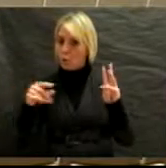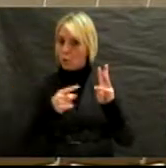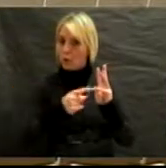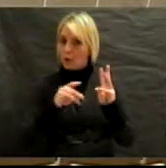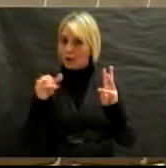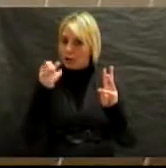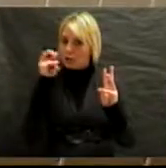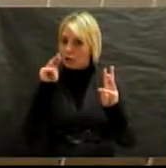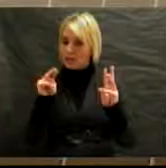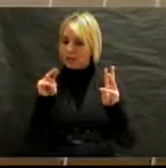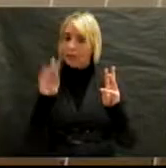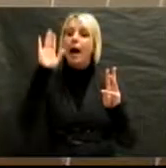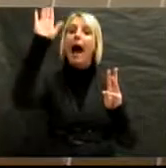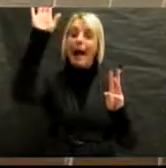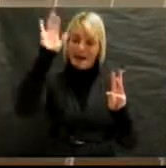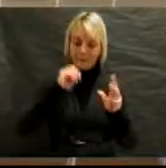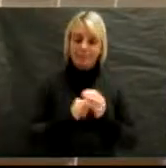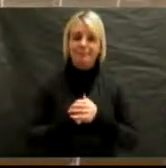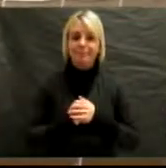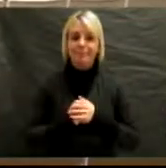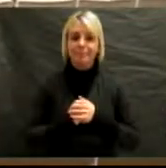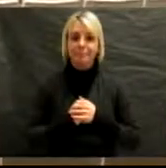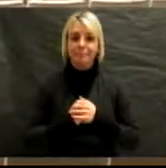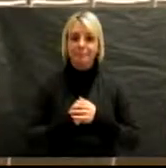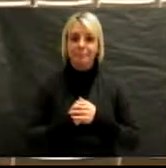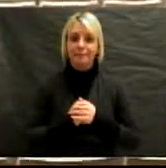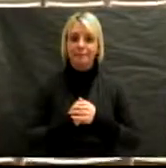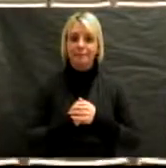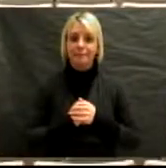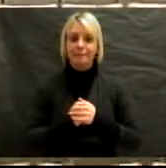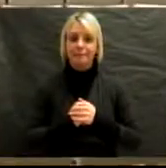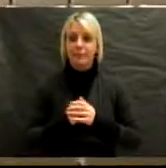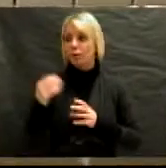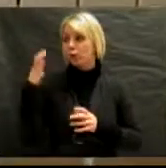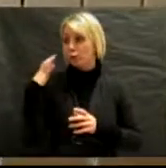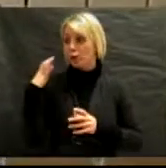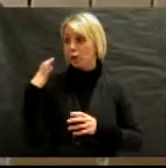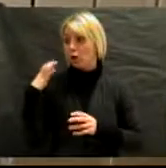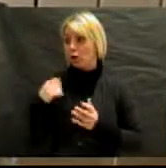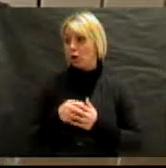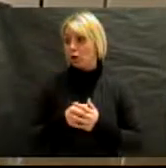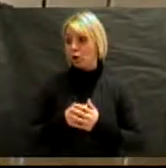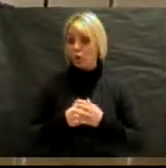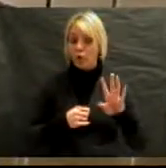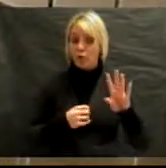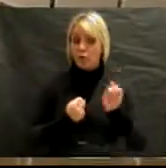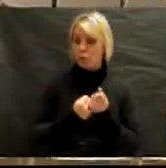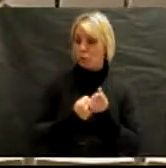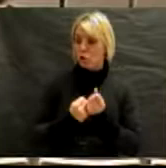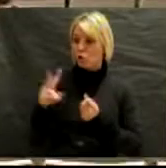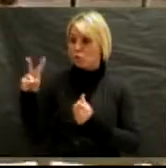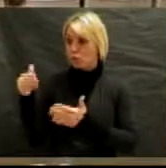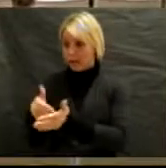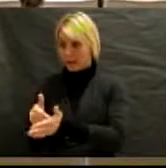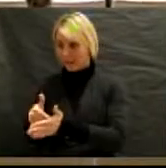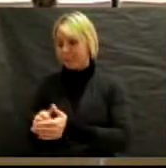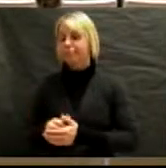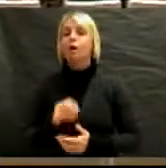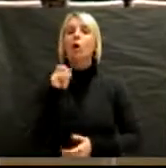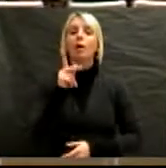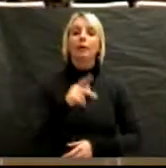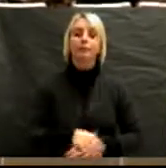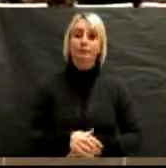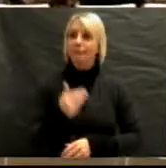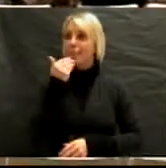Mr. Chairman, 4 in favor and 2 against. All right. Thank you very much, Mr. Clerk. So the